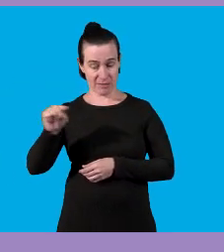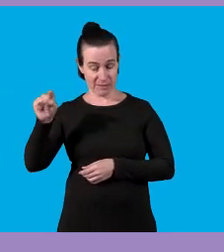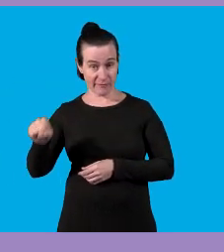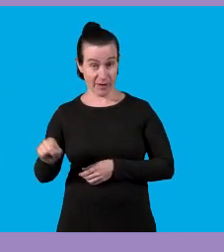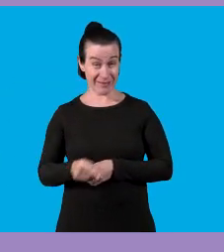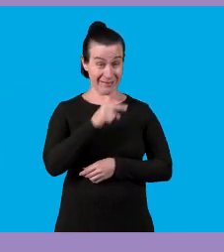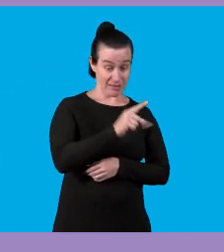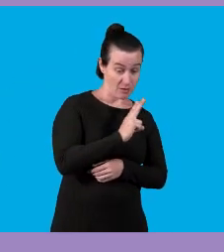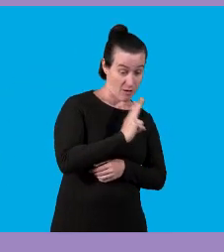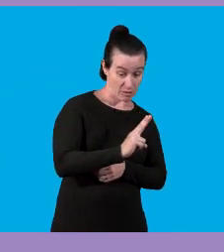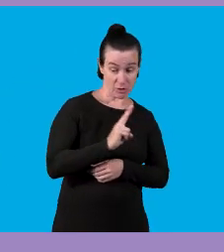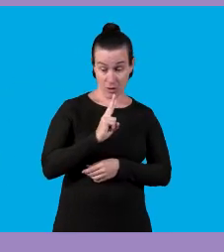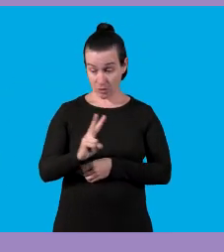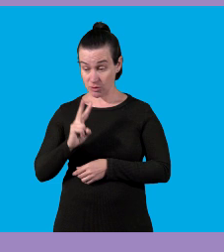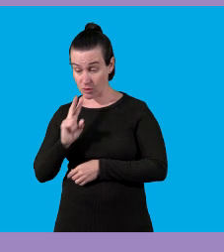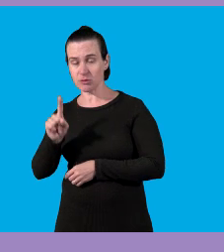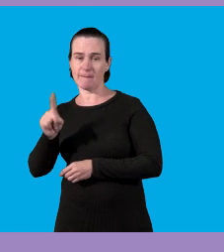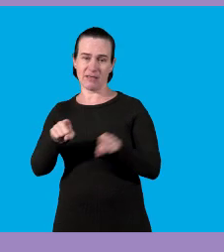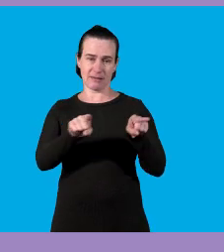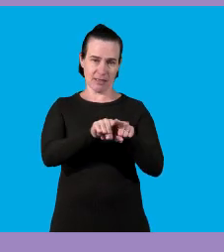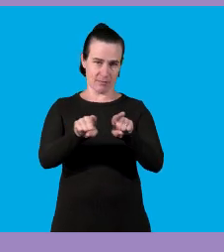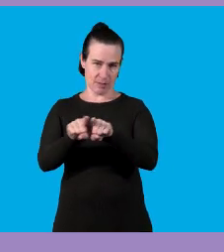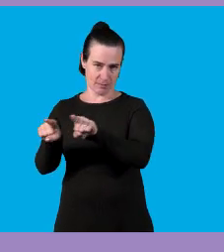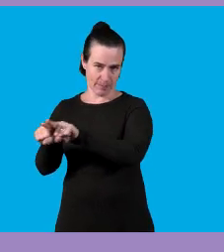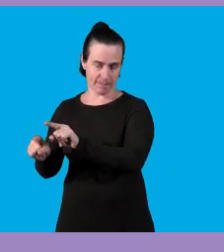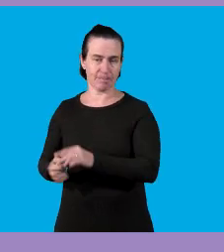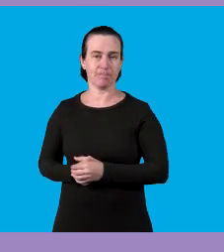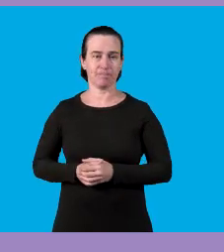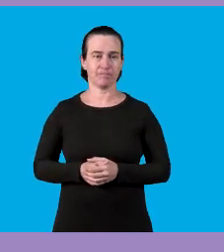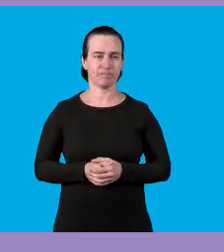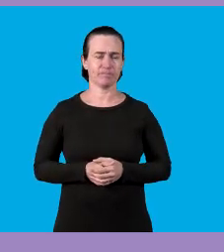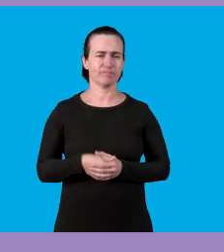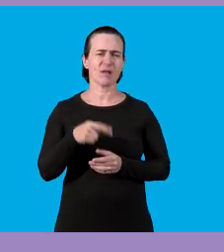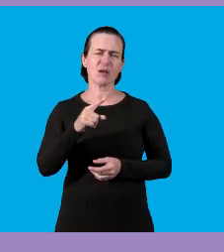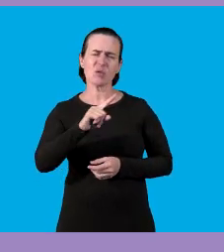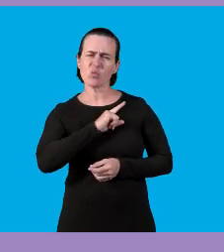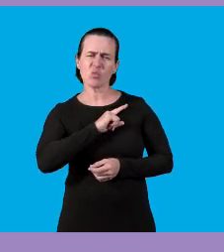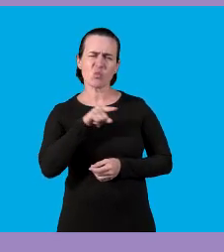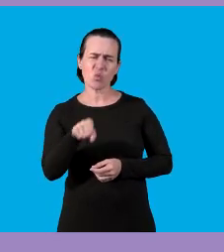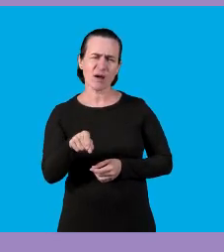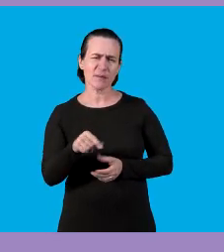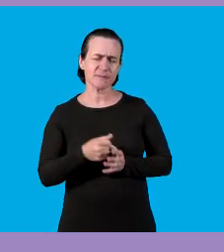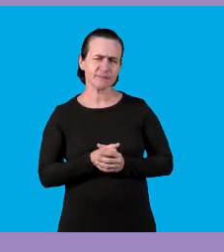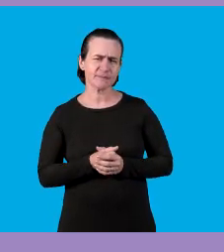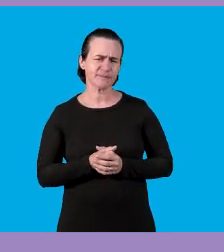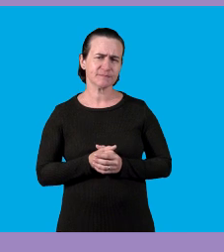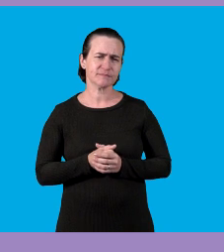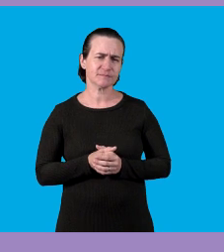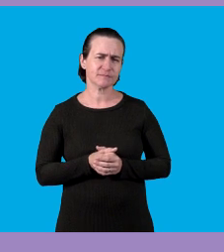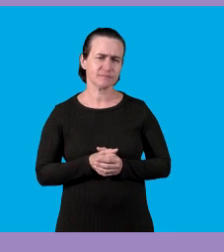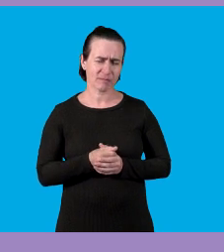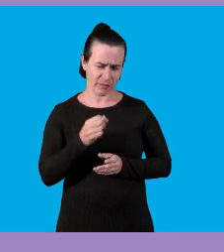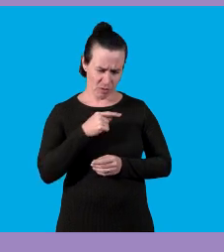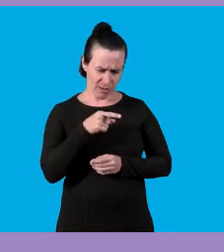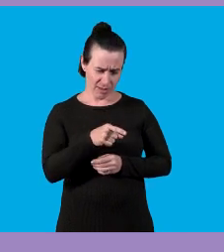QPR on the PQR triangle. The reason for that is the answer that we find will